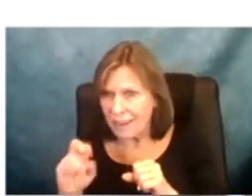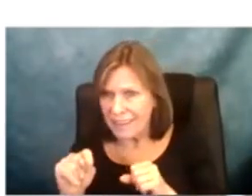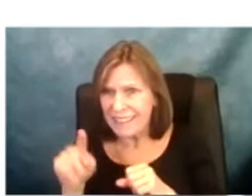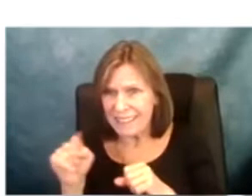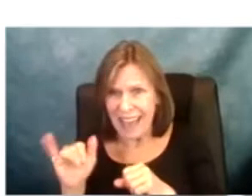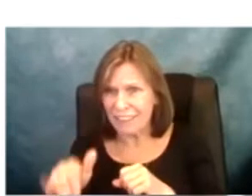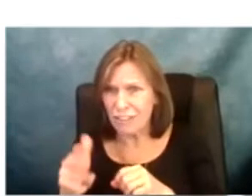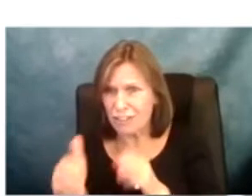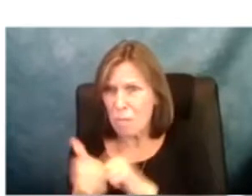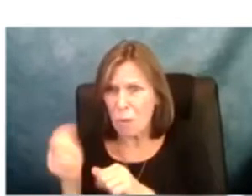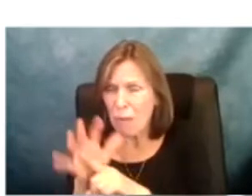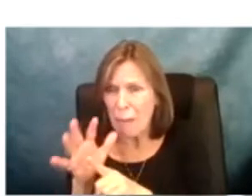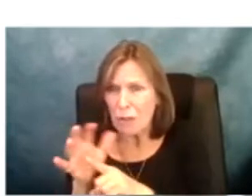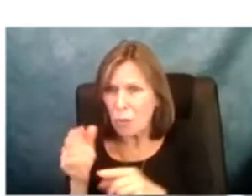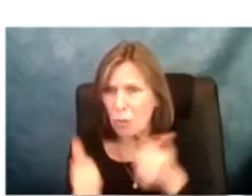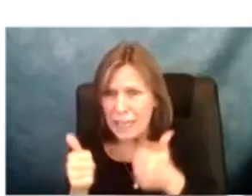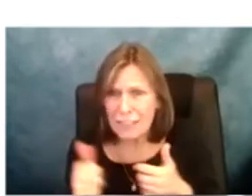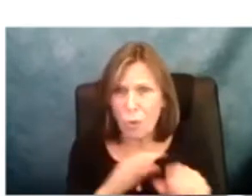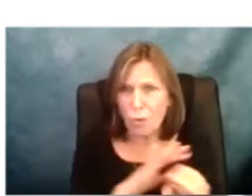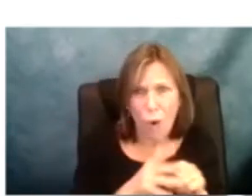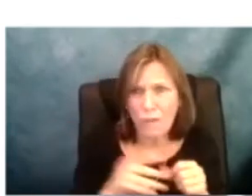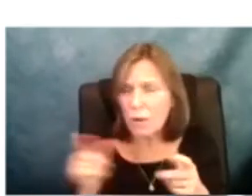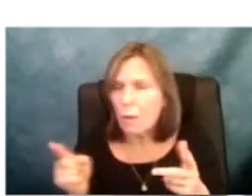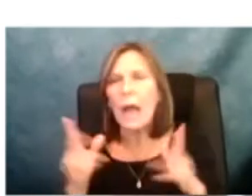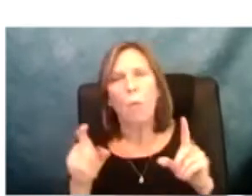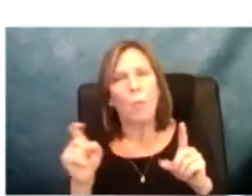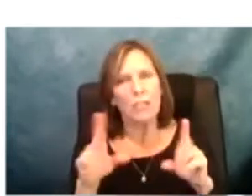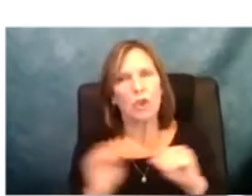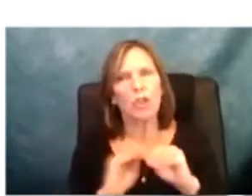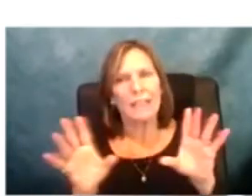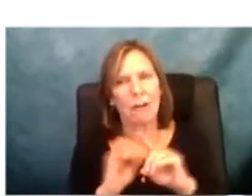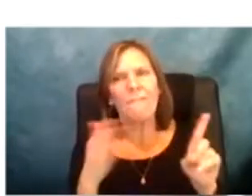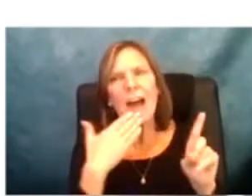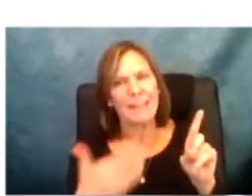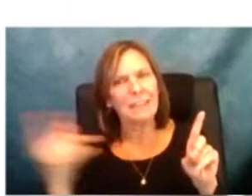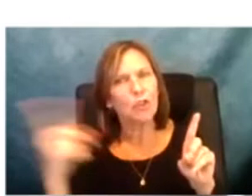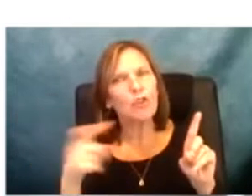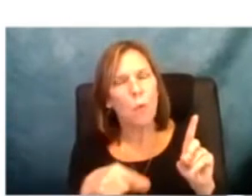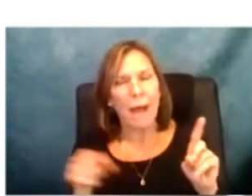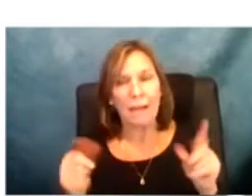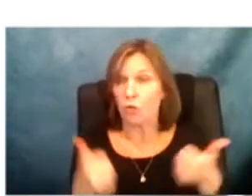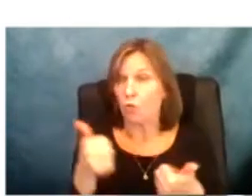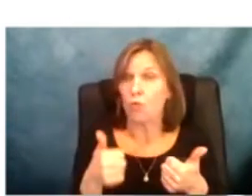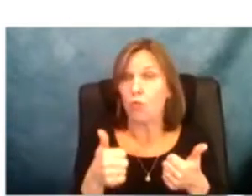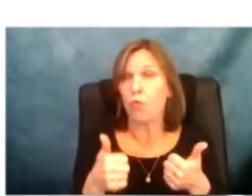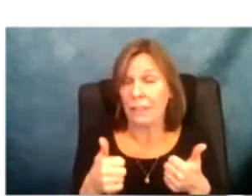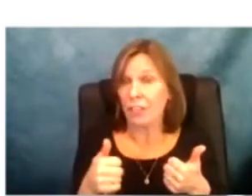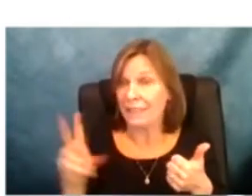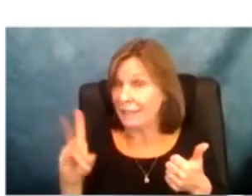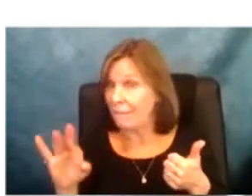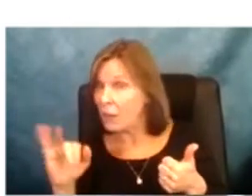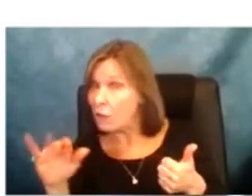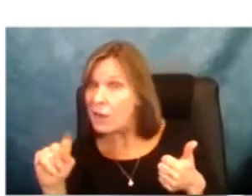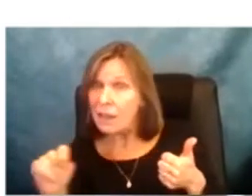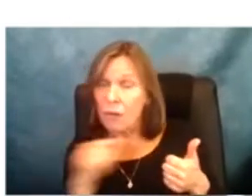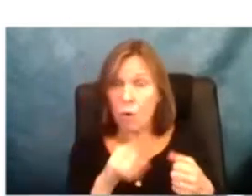the books? Yeah, and we should clarify, I think. Thanks, Crystal. That's a really good question. We should probably clarify that the